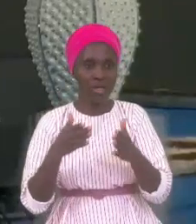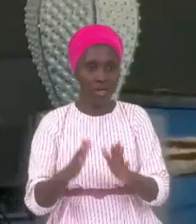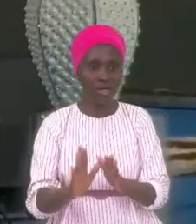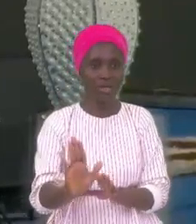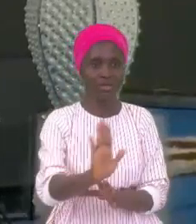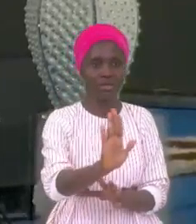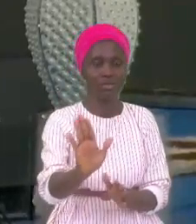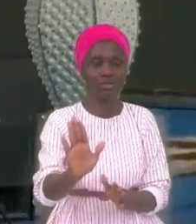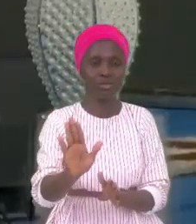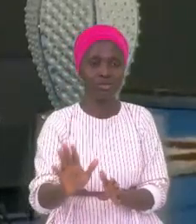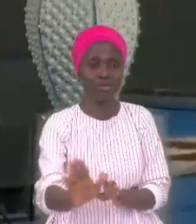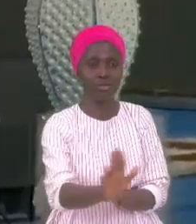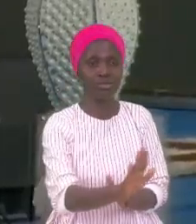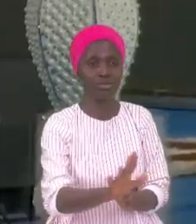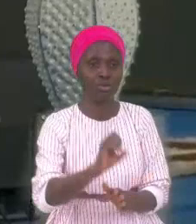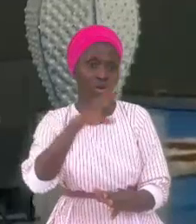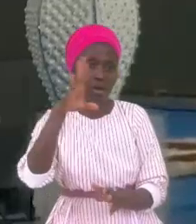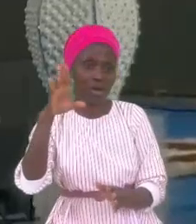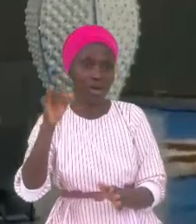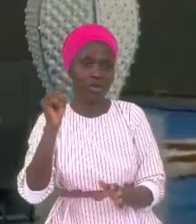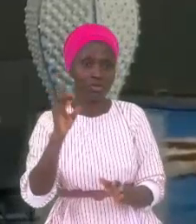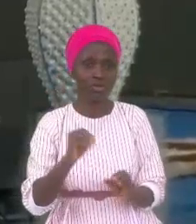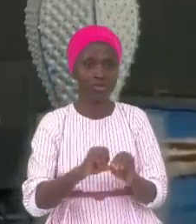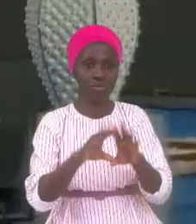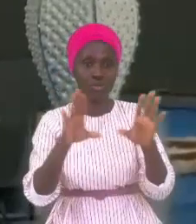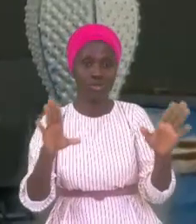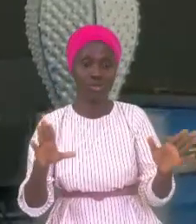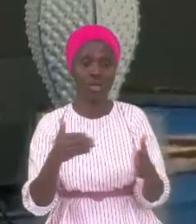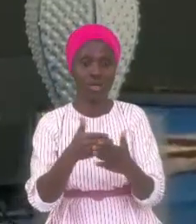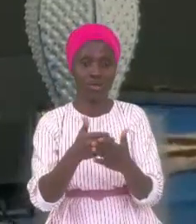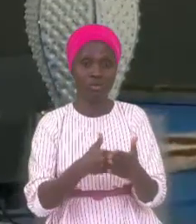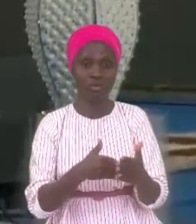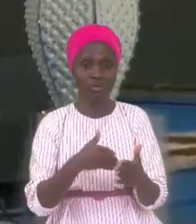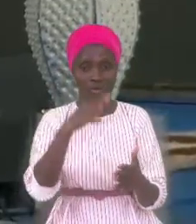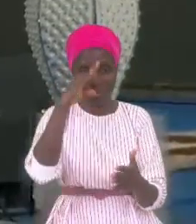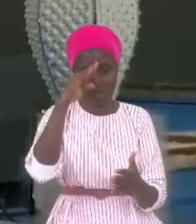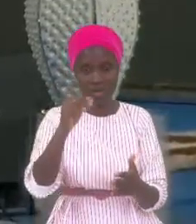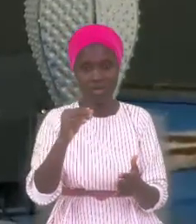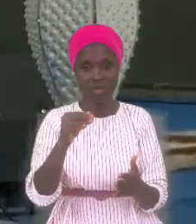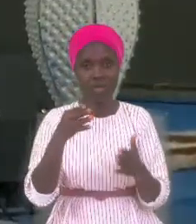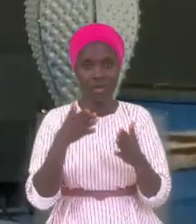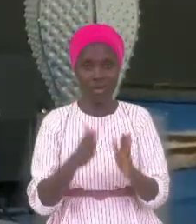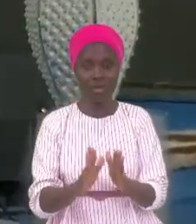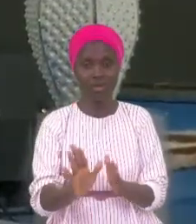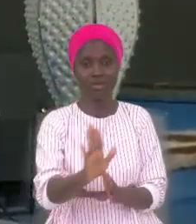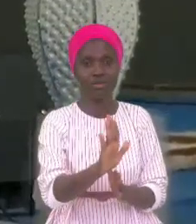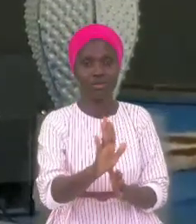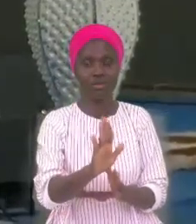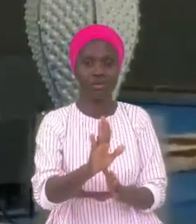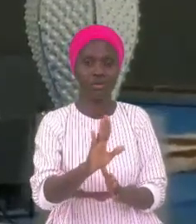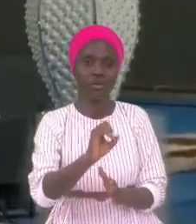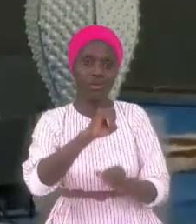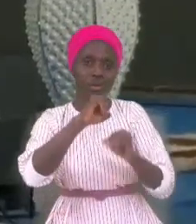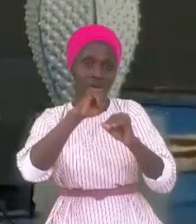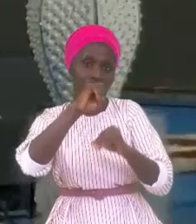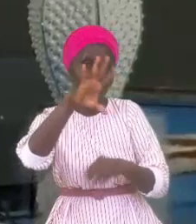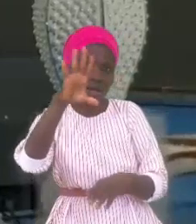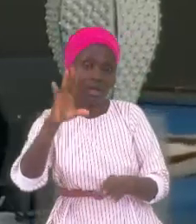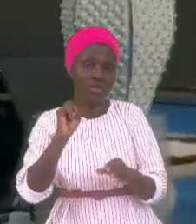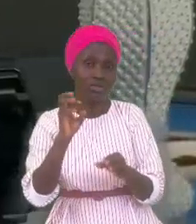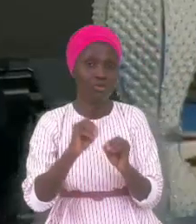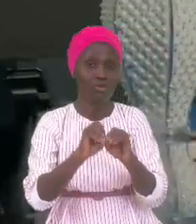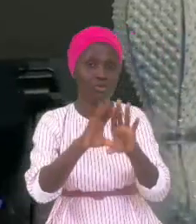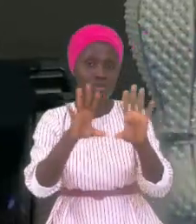so shine. Let your light so shine. That language shows that you may have the light,